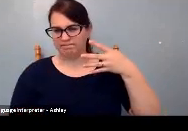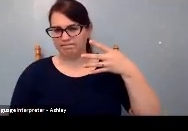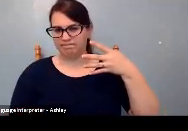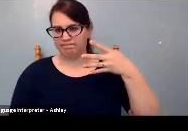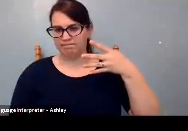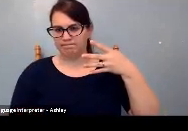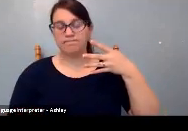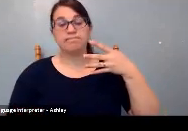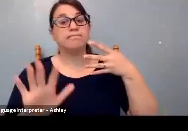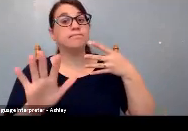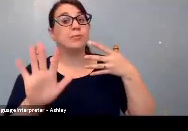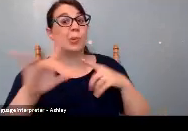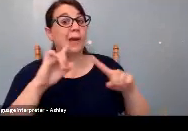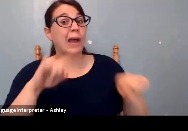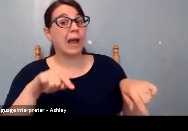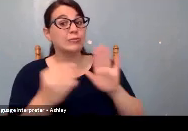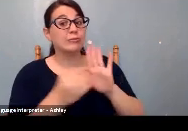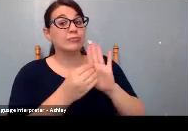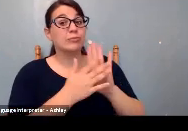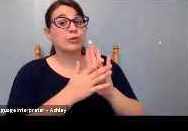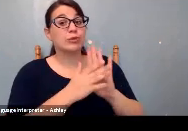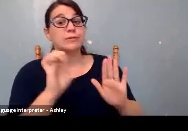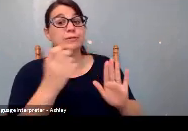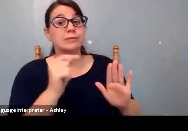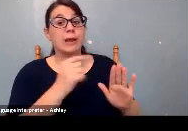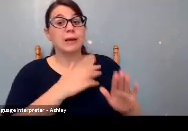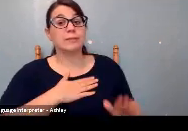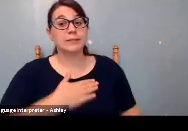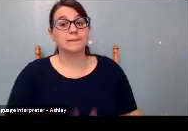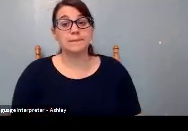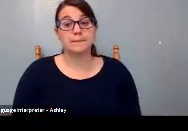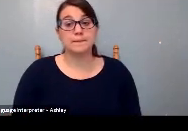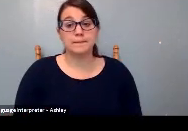Again, include your answers in the chat box.